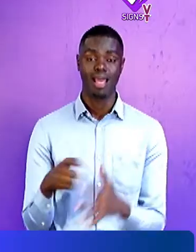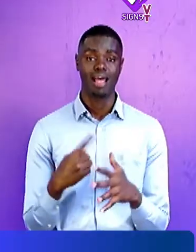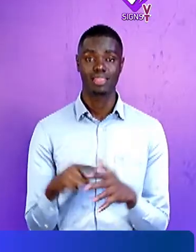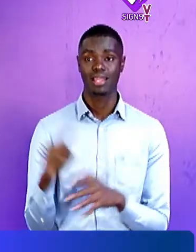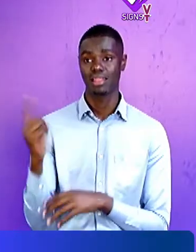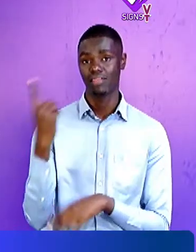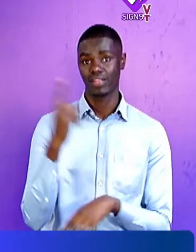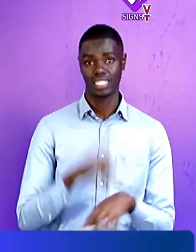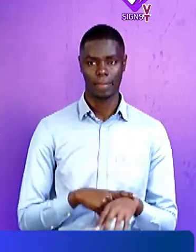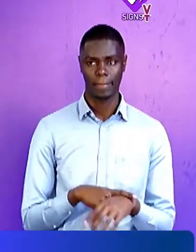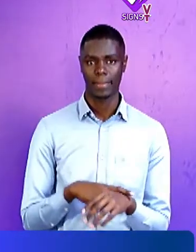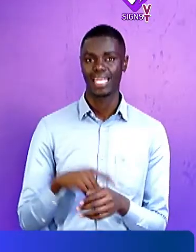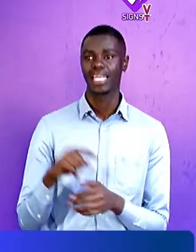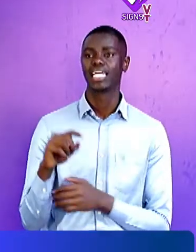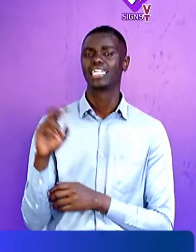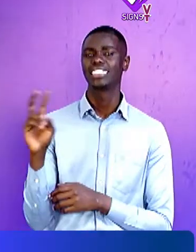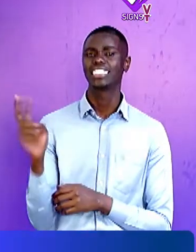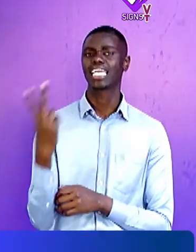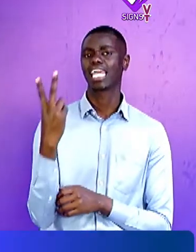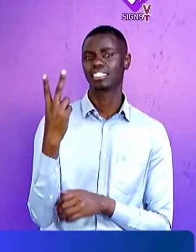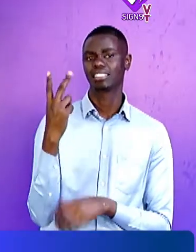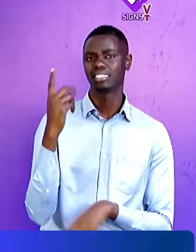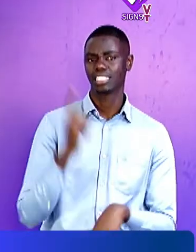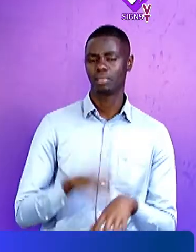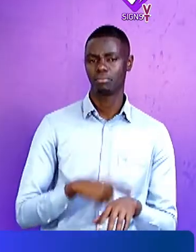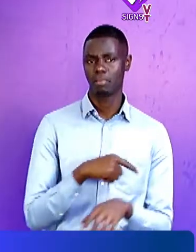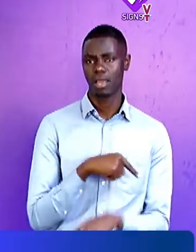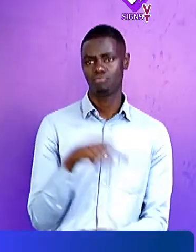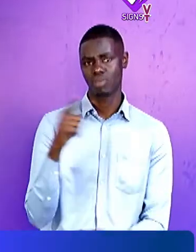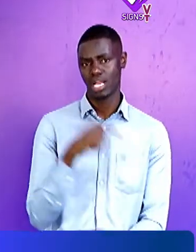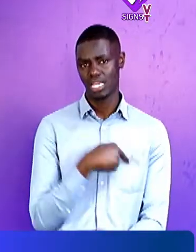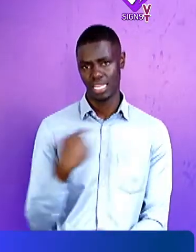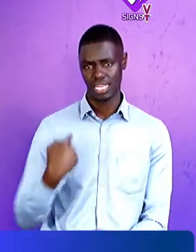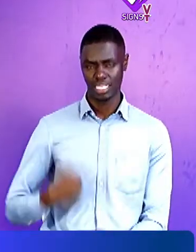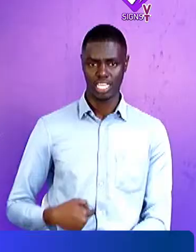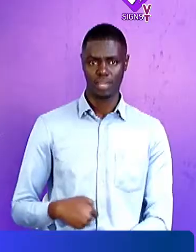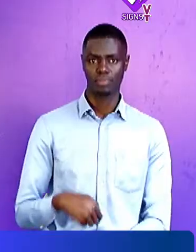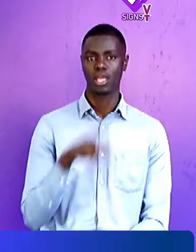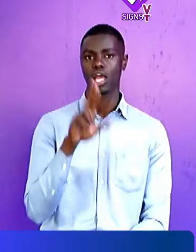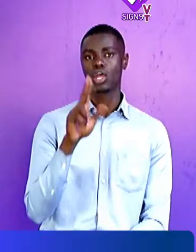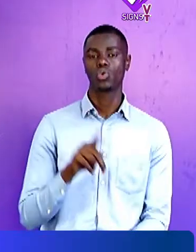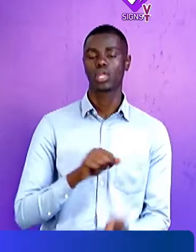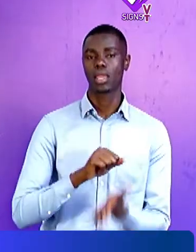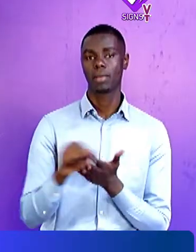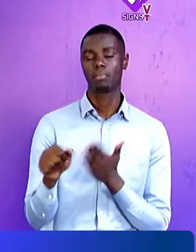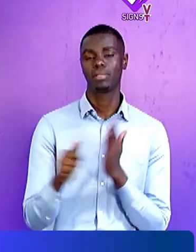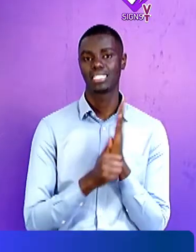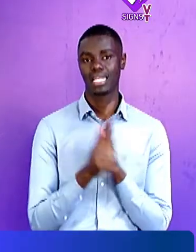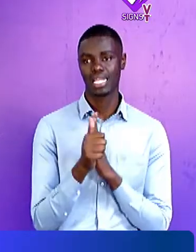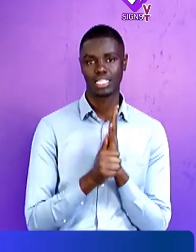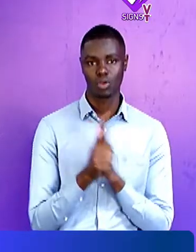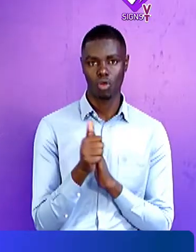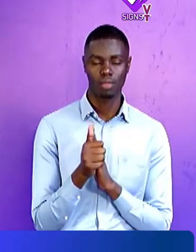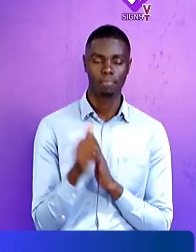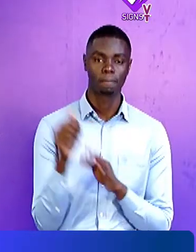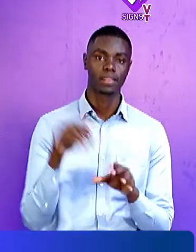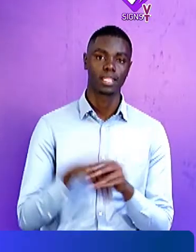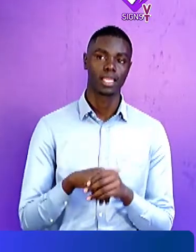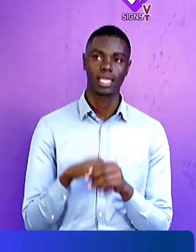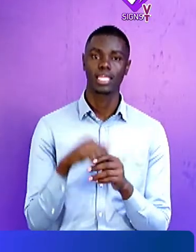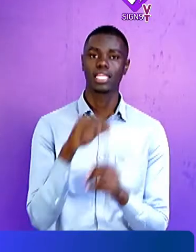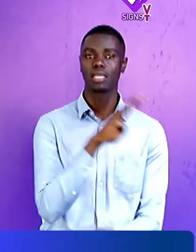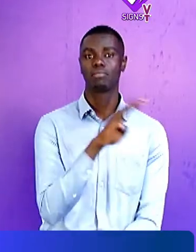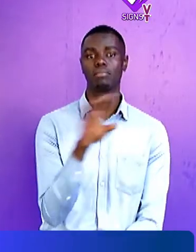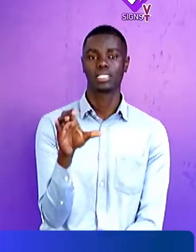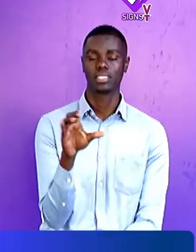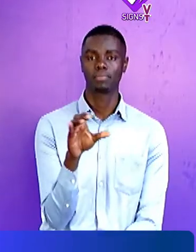time, the second last time, when he went to China, then the UK published this article in the